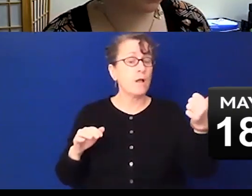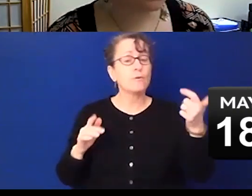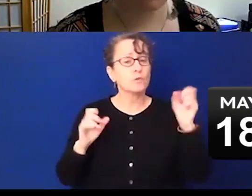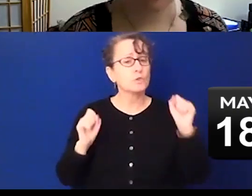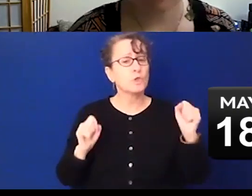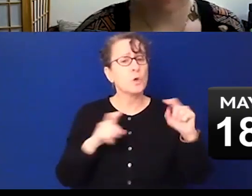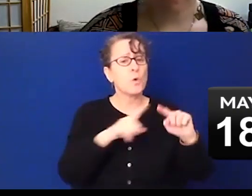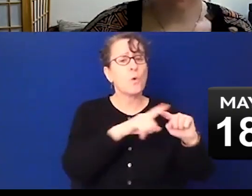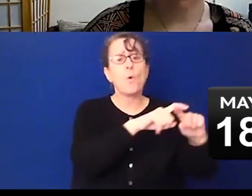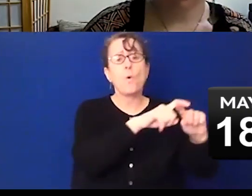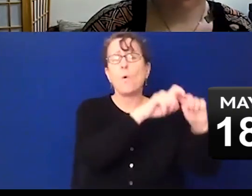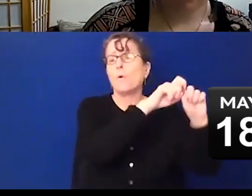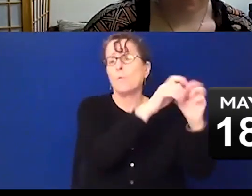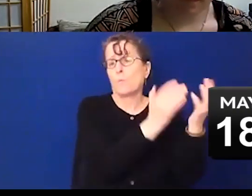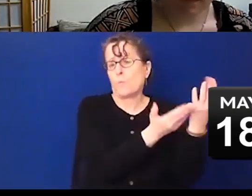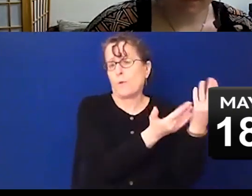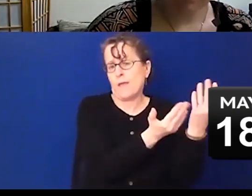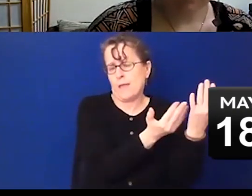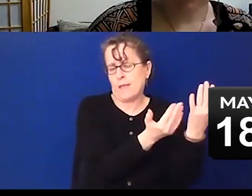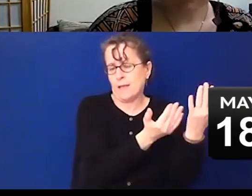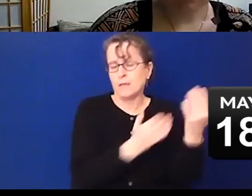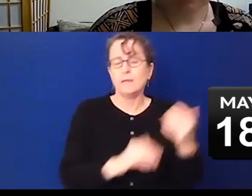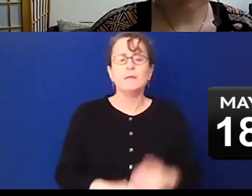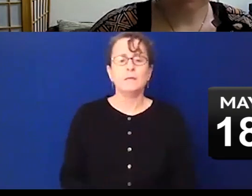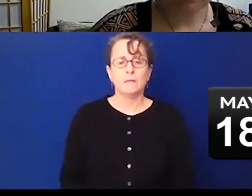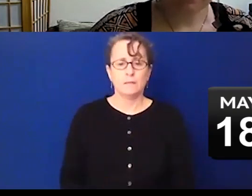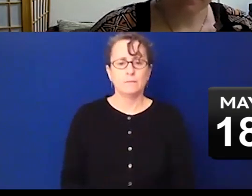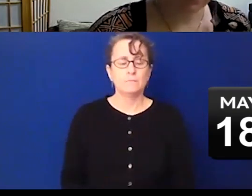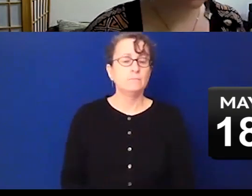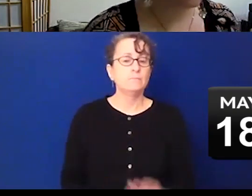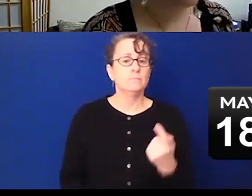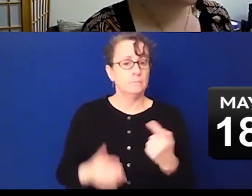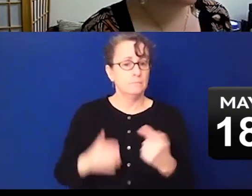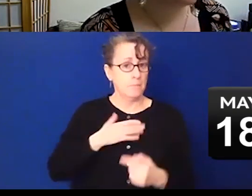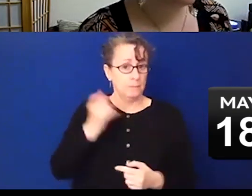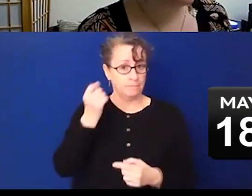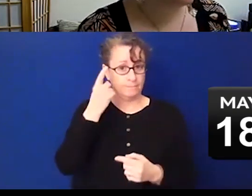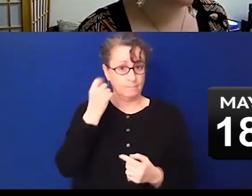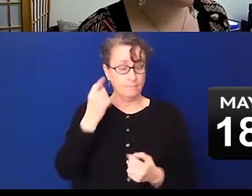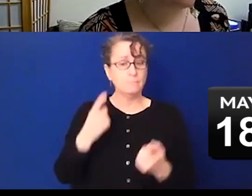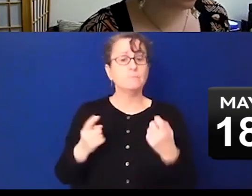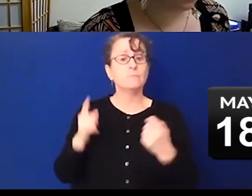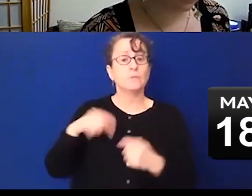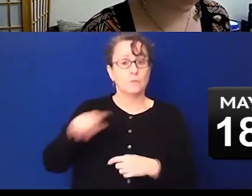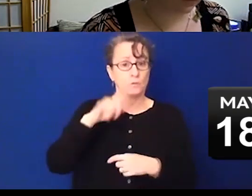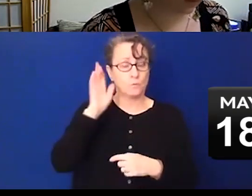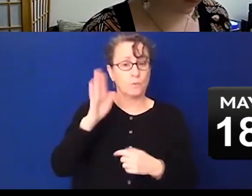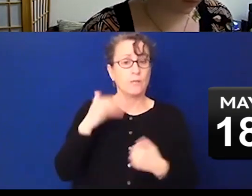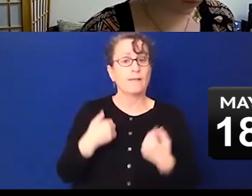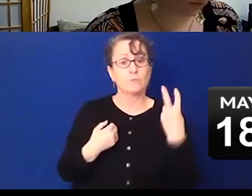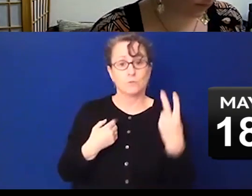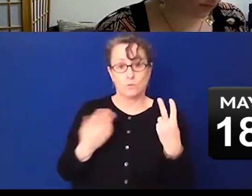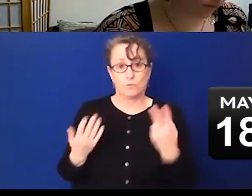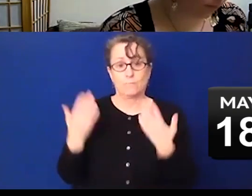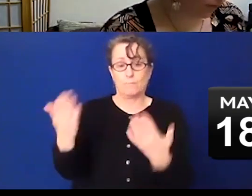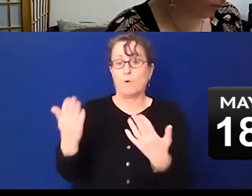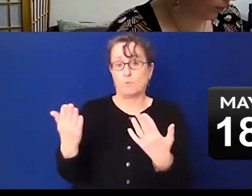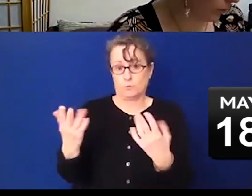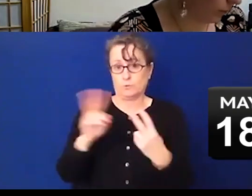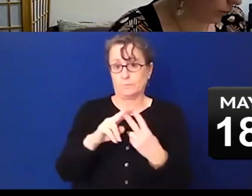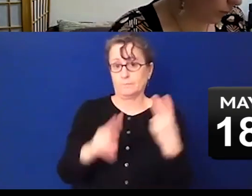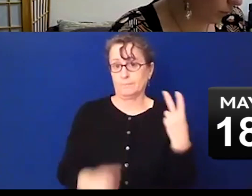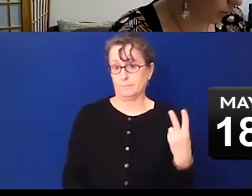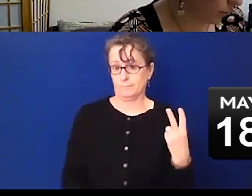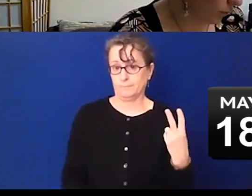would suggest, based on what I've heard, two additional motions so that you as a board make these two elements